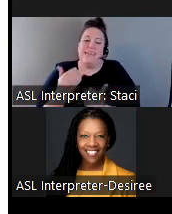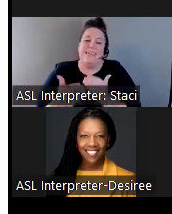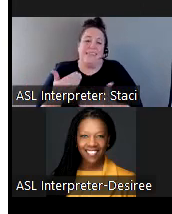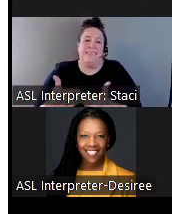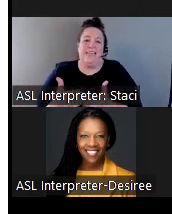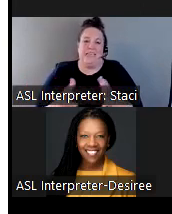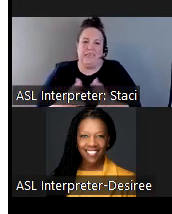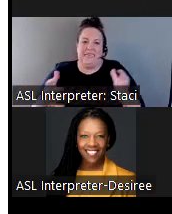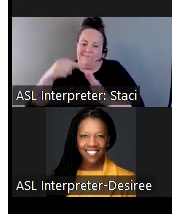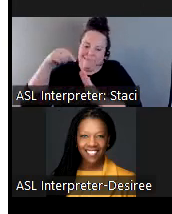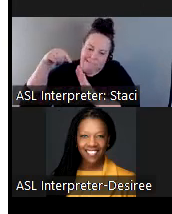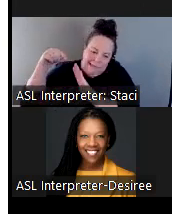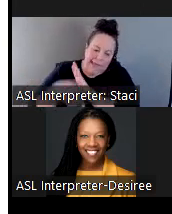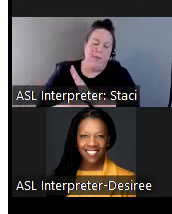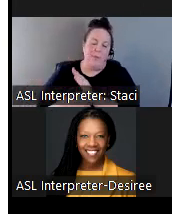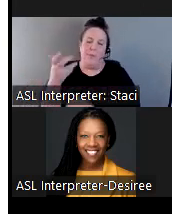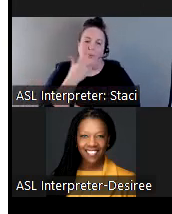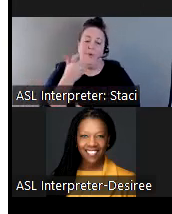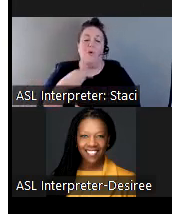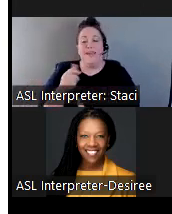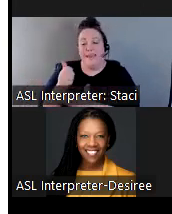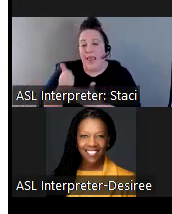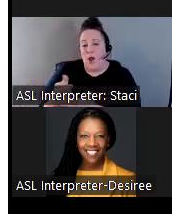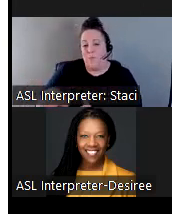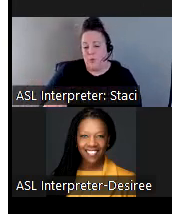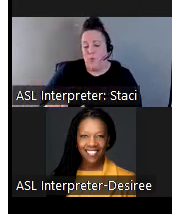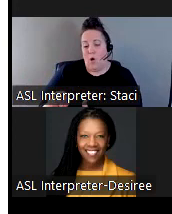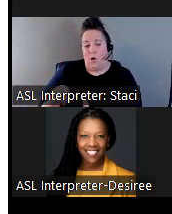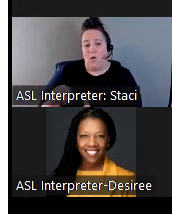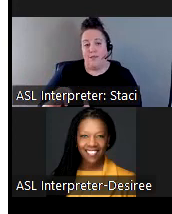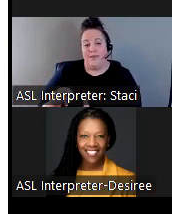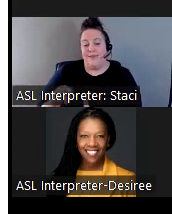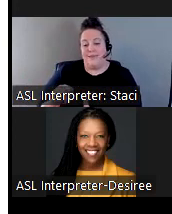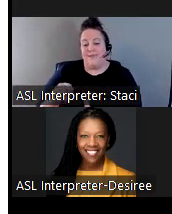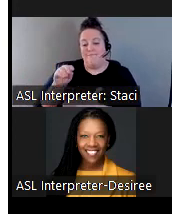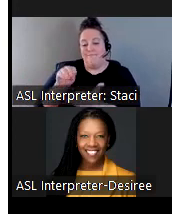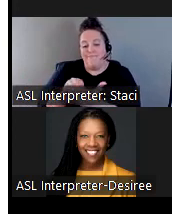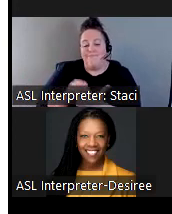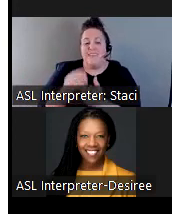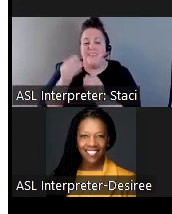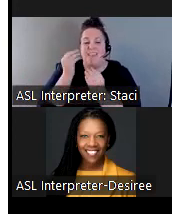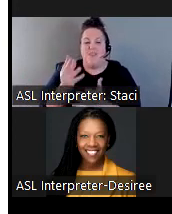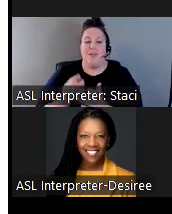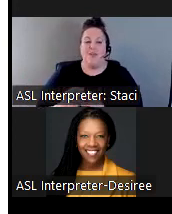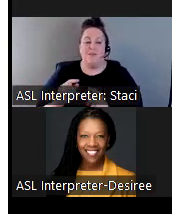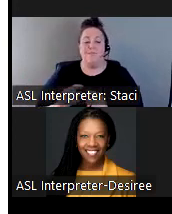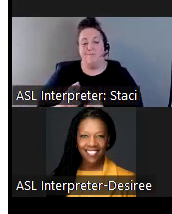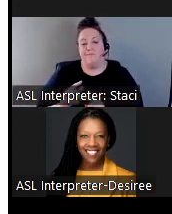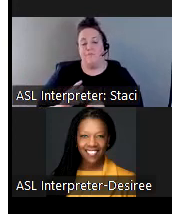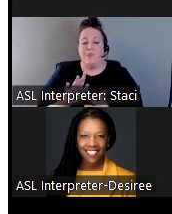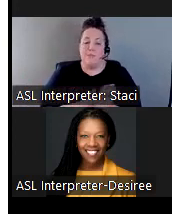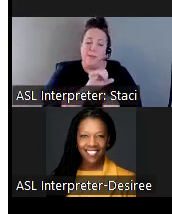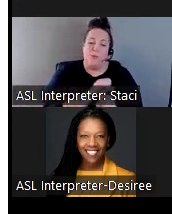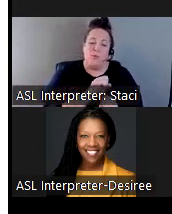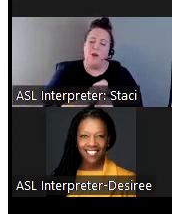robust. But we can help you get that information in a little different way with the old-fashioned paperwork. But I would